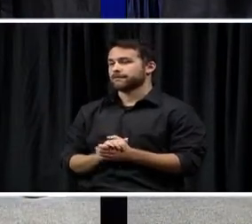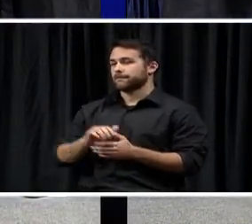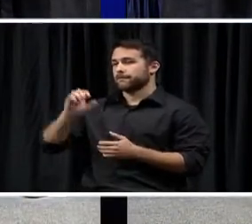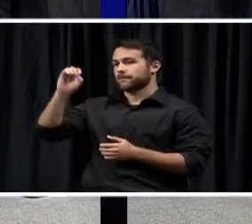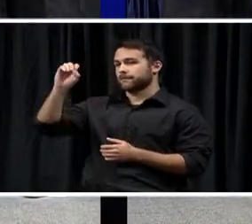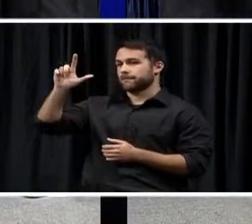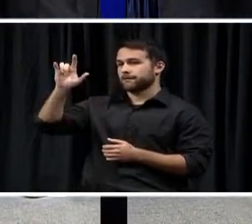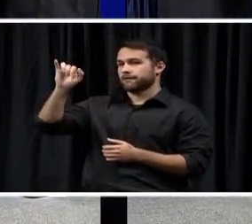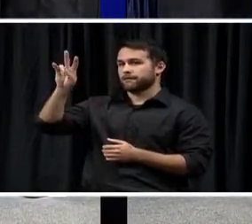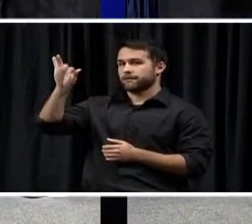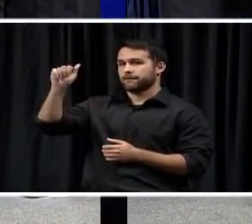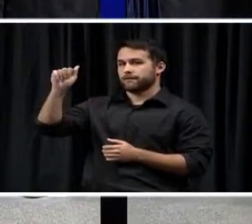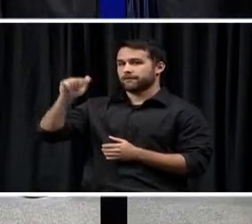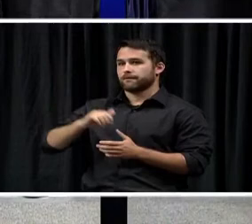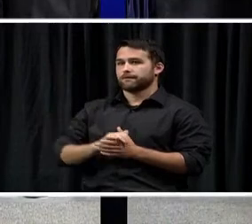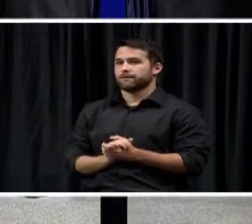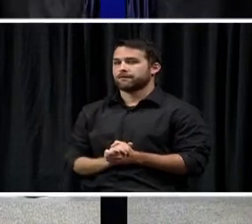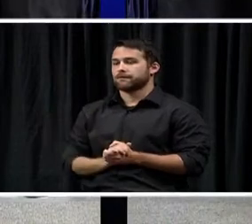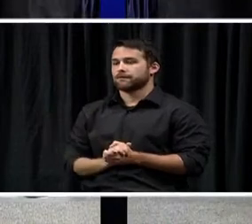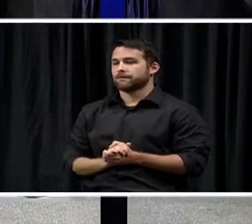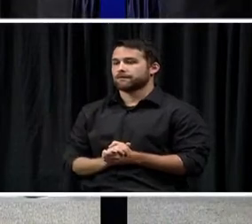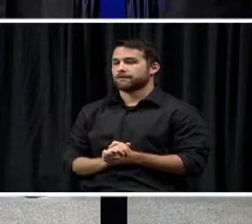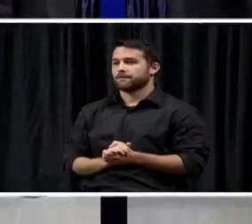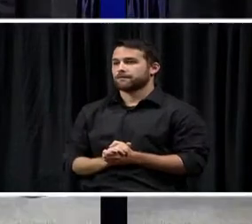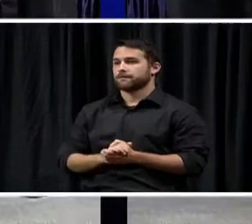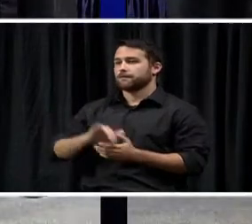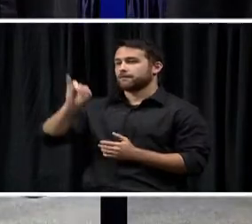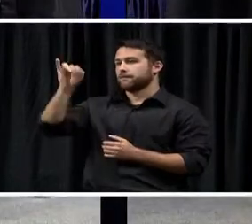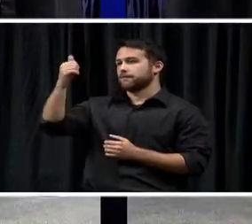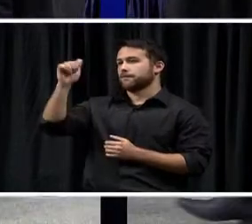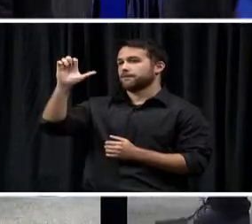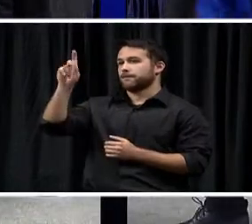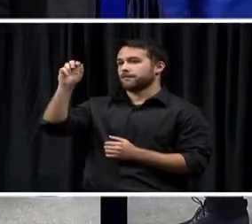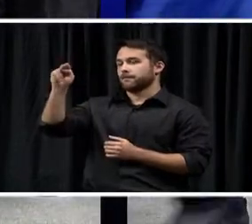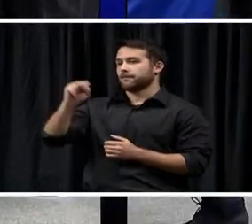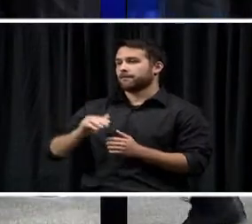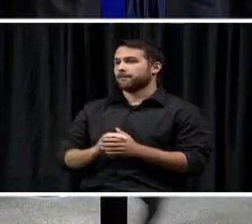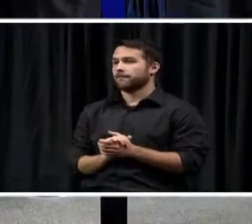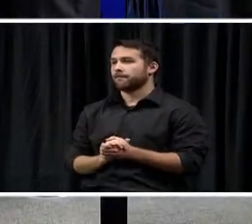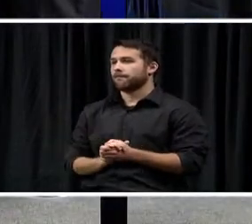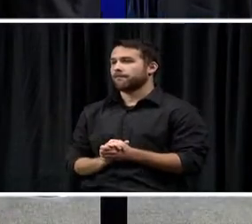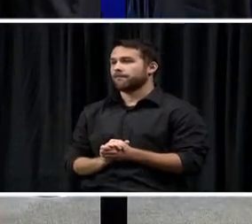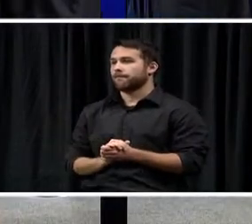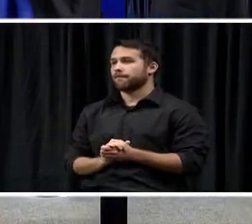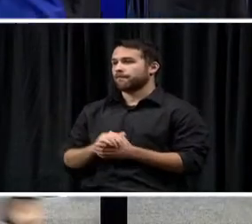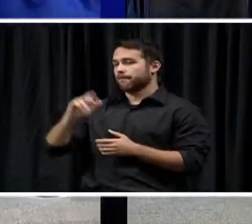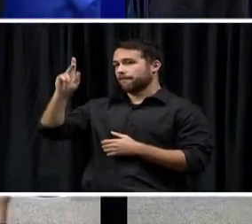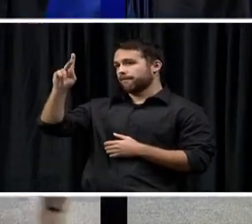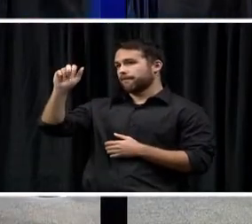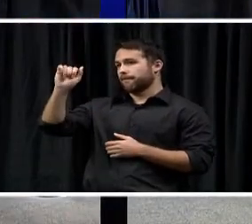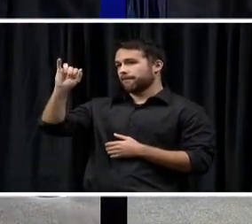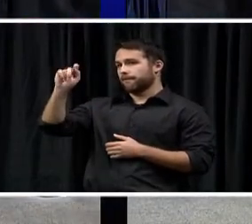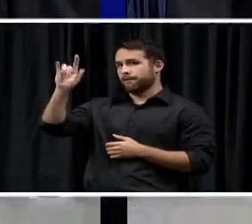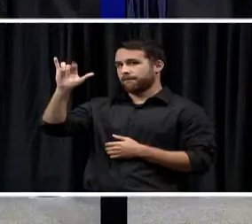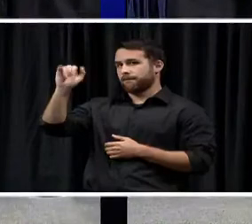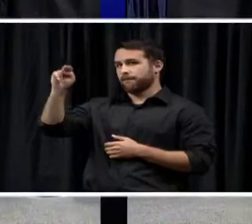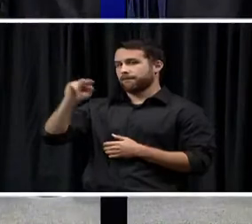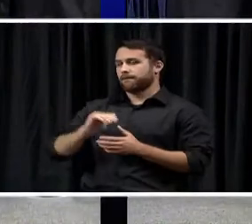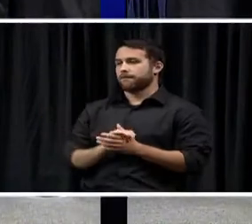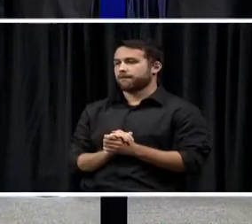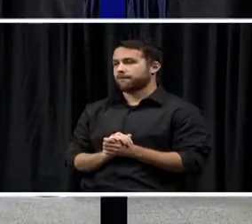Olivia Kelly Johnson. Jackson Kelly Johnson. Caitlin Hope